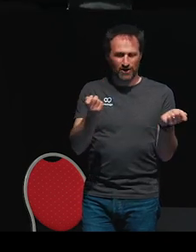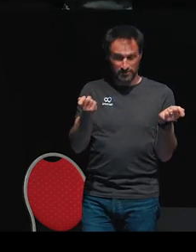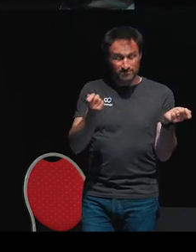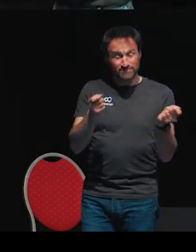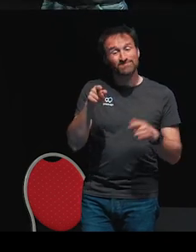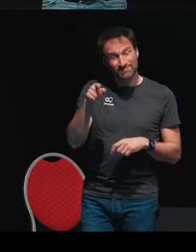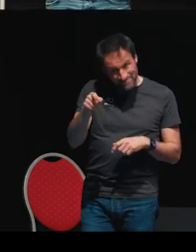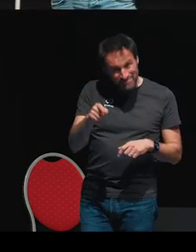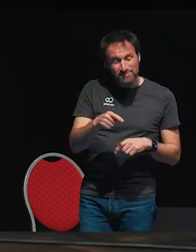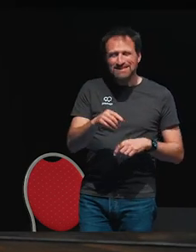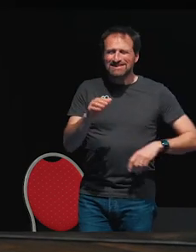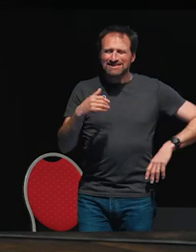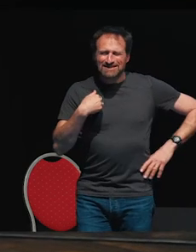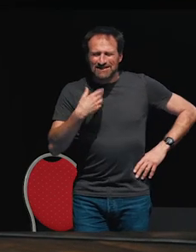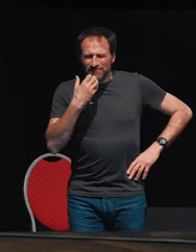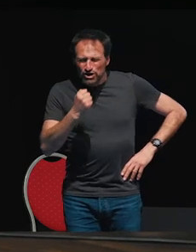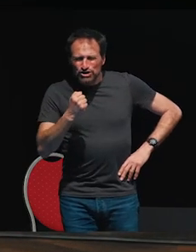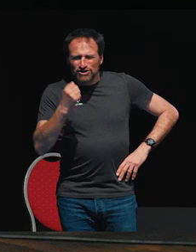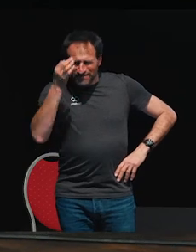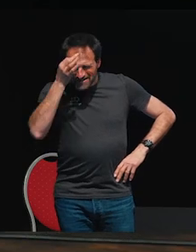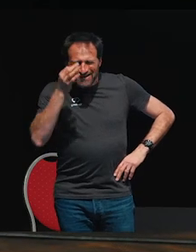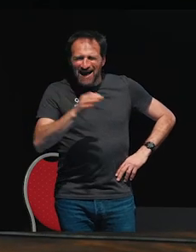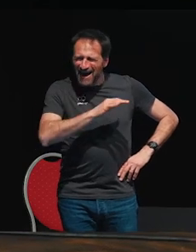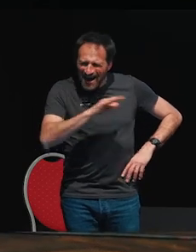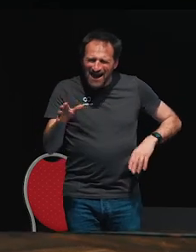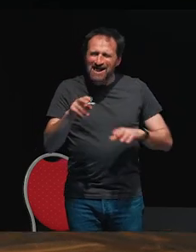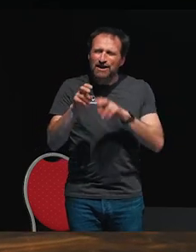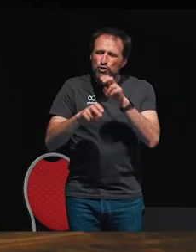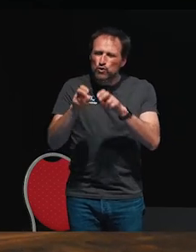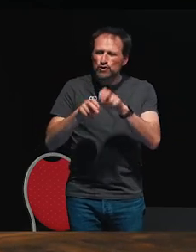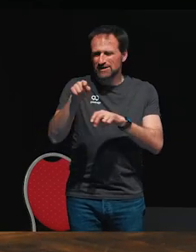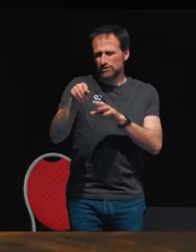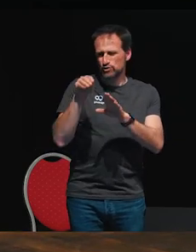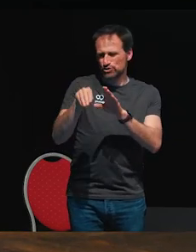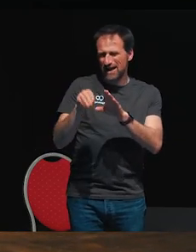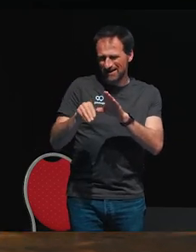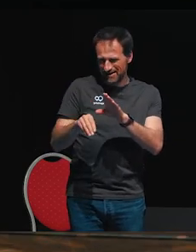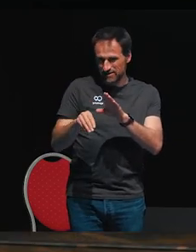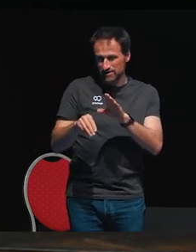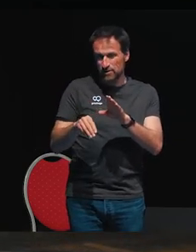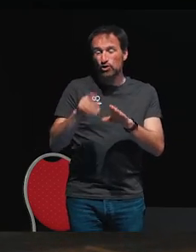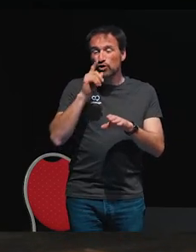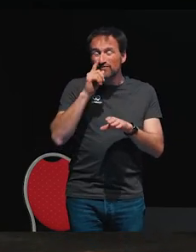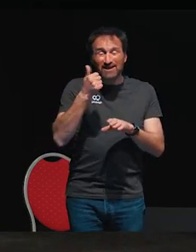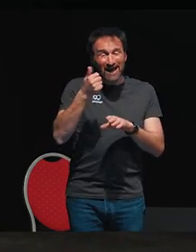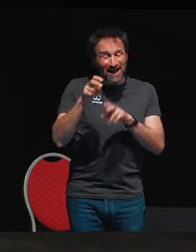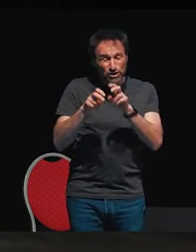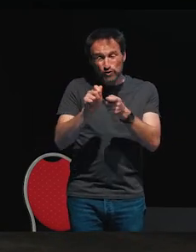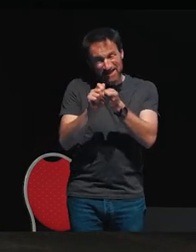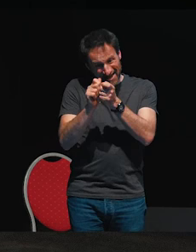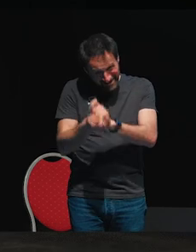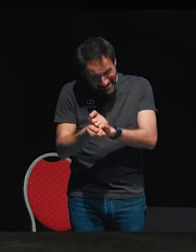I'm interested in all the users that you store, and whenever any of those users change, please notify